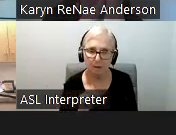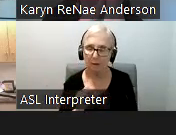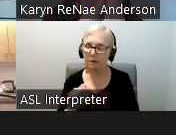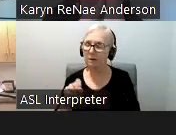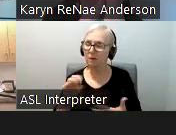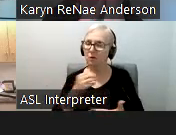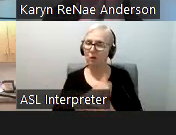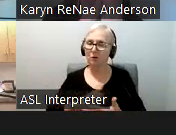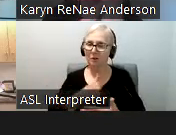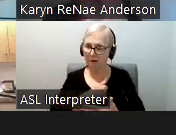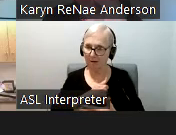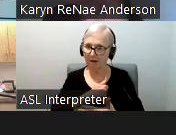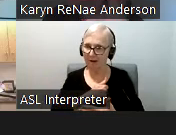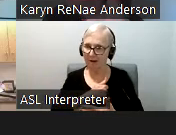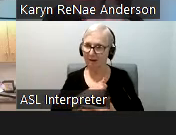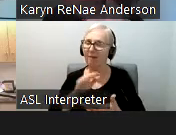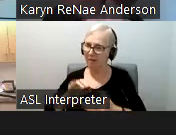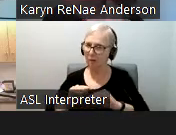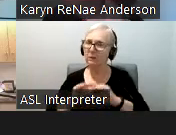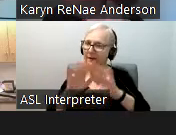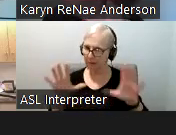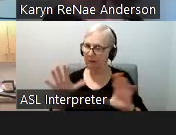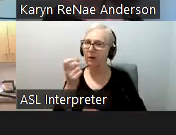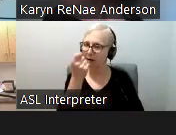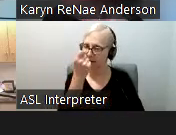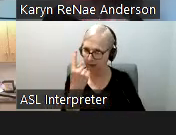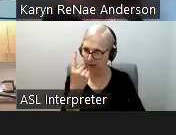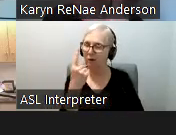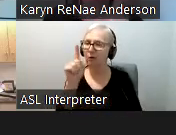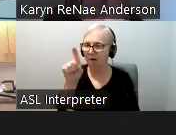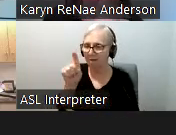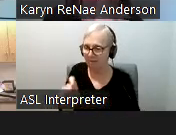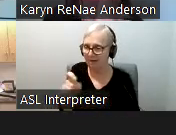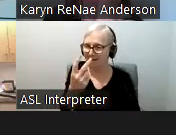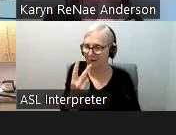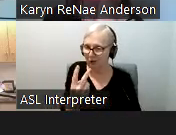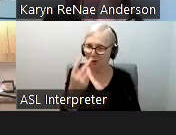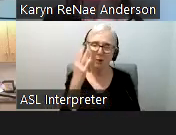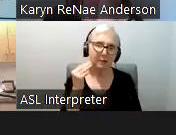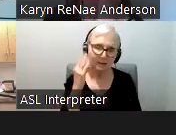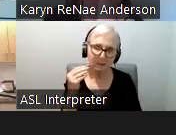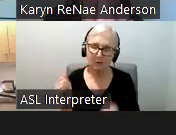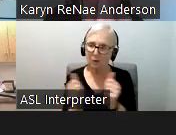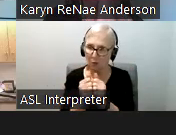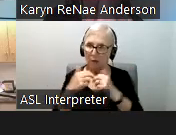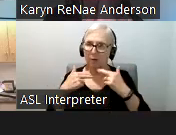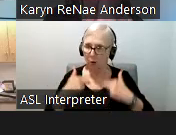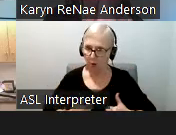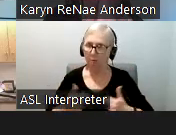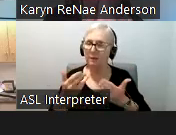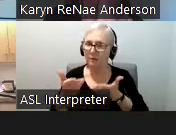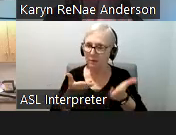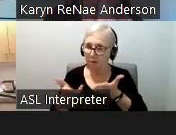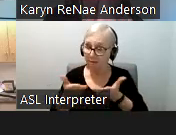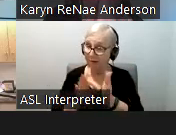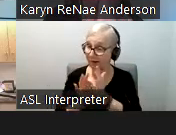So sorry about that. So that was kind of clear on understanding that you have to have at least 2 experiences with human services. Does that